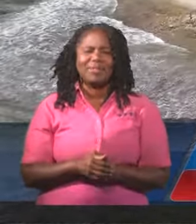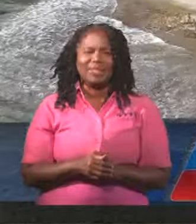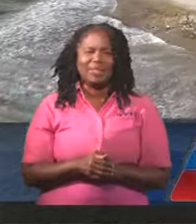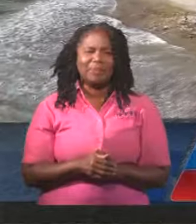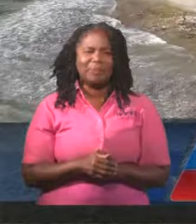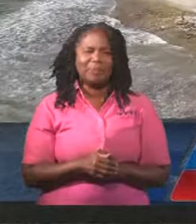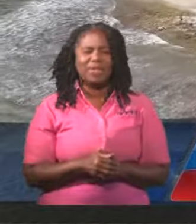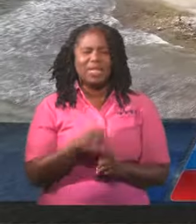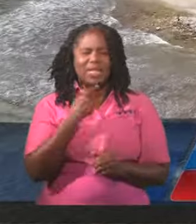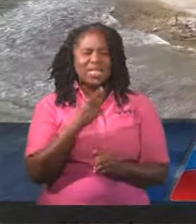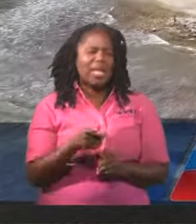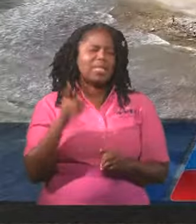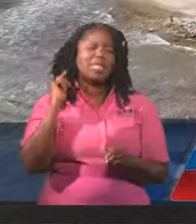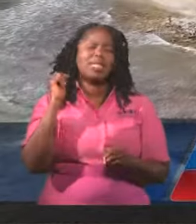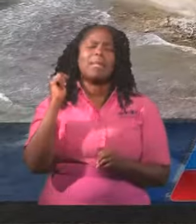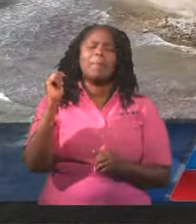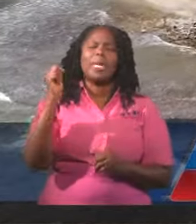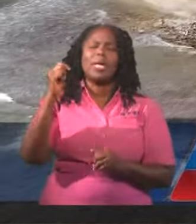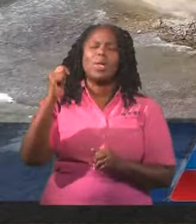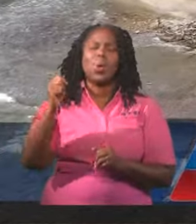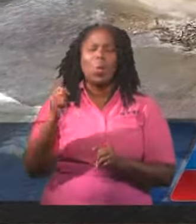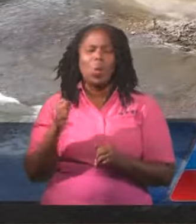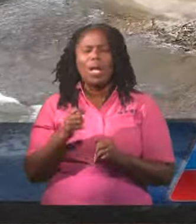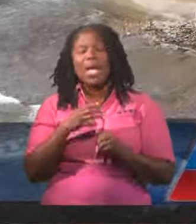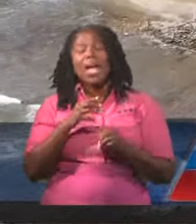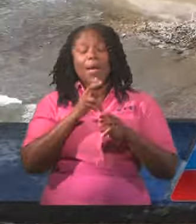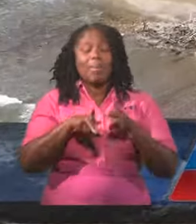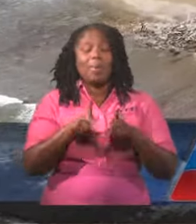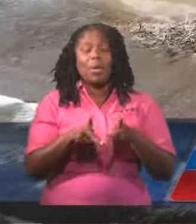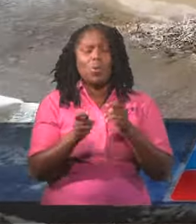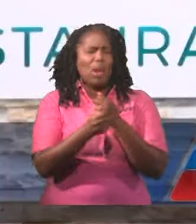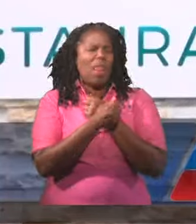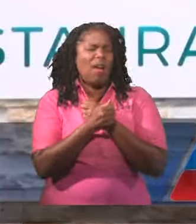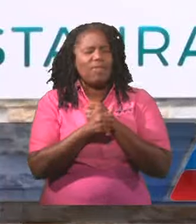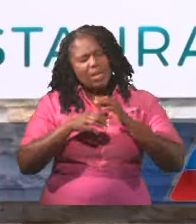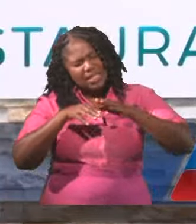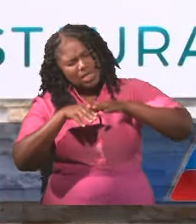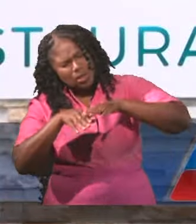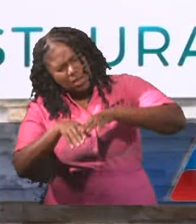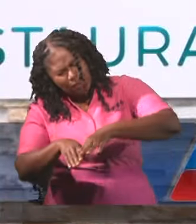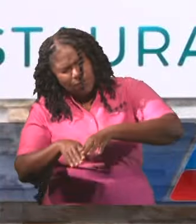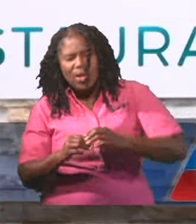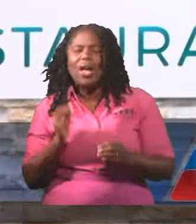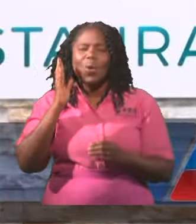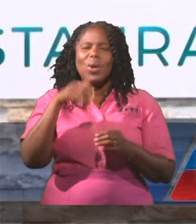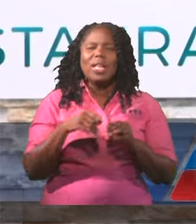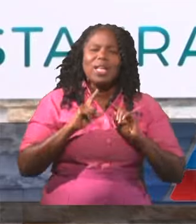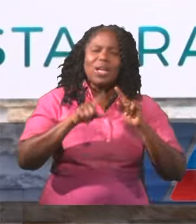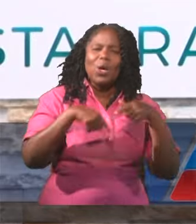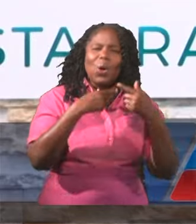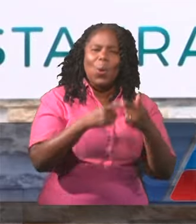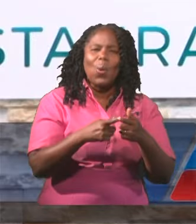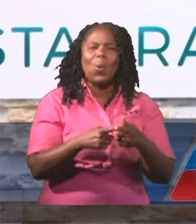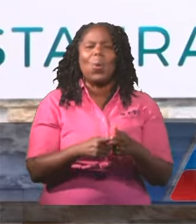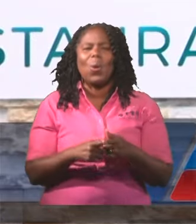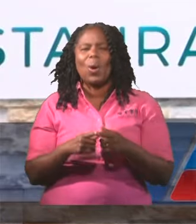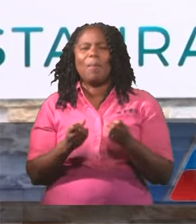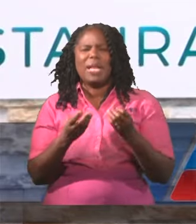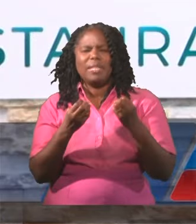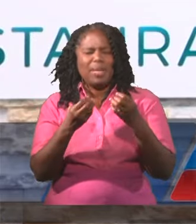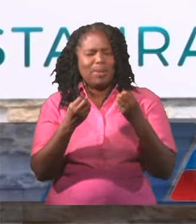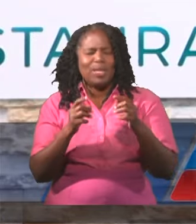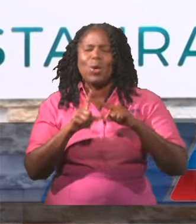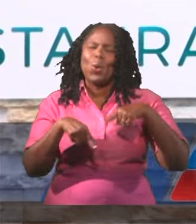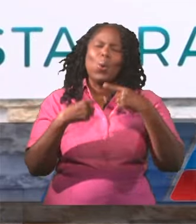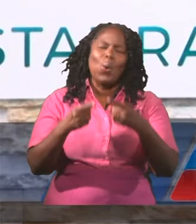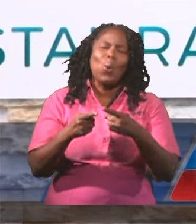poised to become a premier dive destination in the region. This lodge, under the esteemed Ascend Collection and part of the